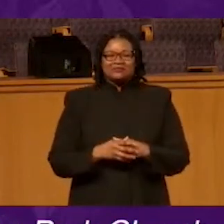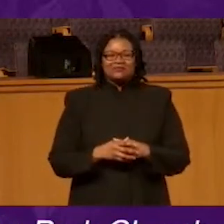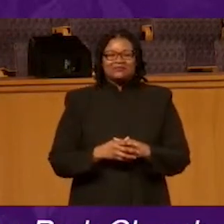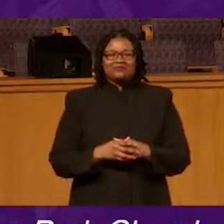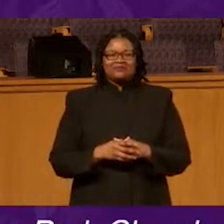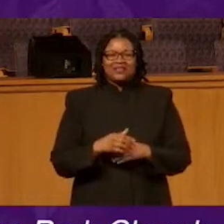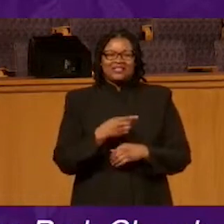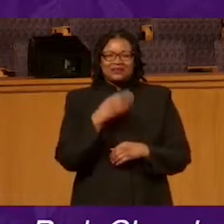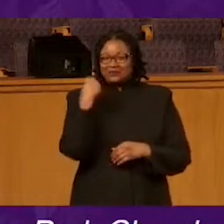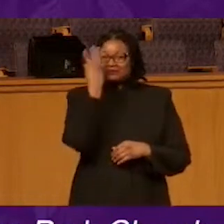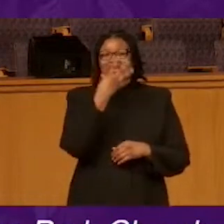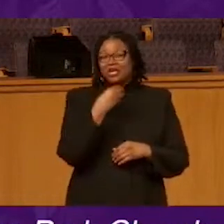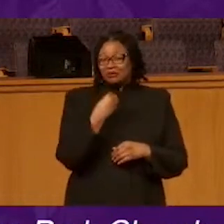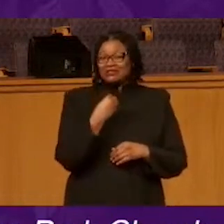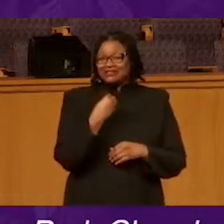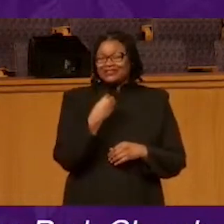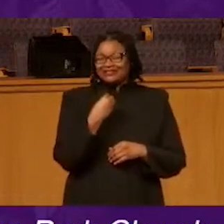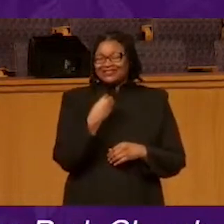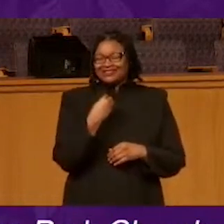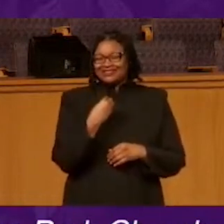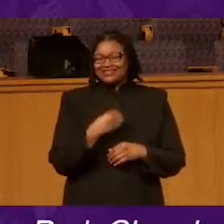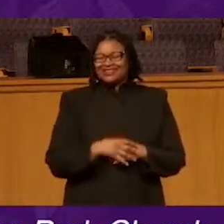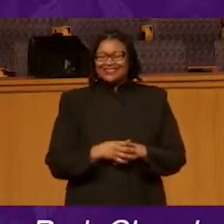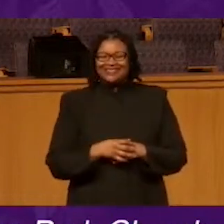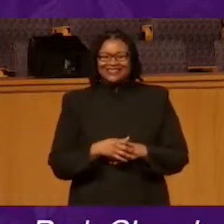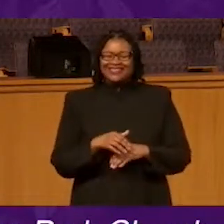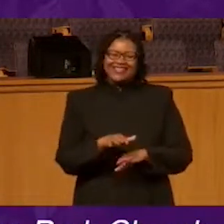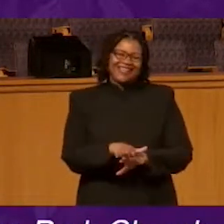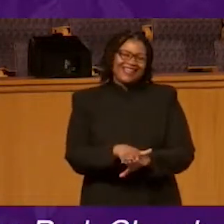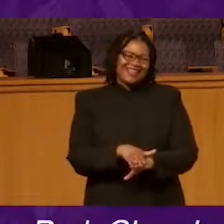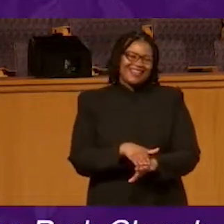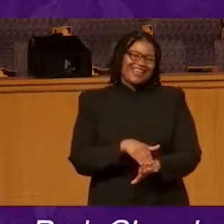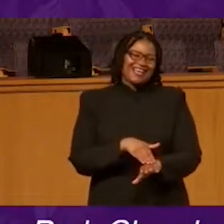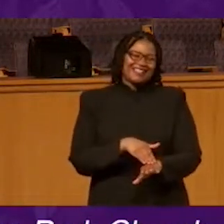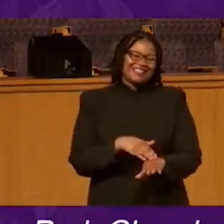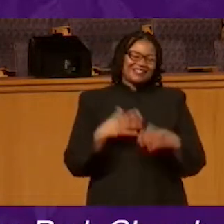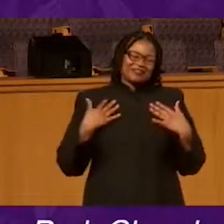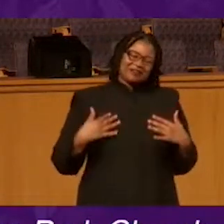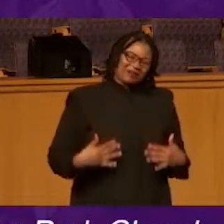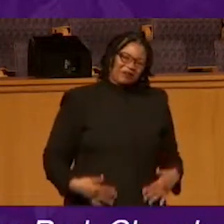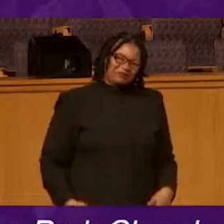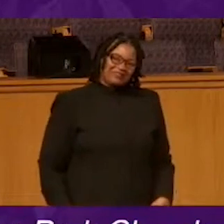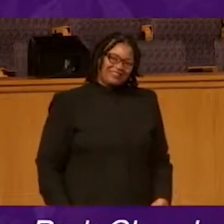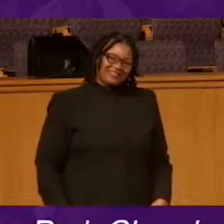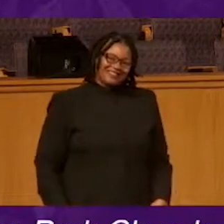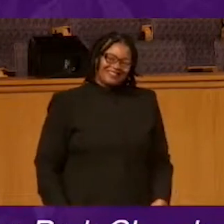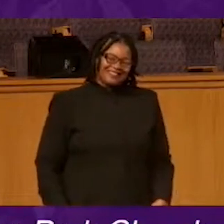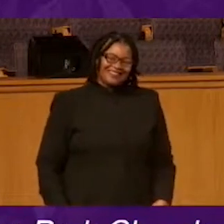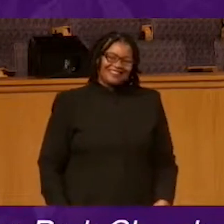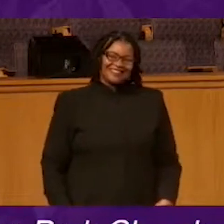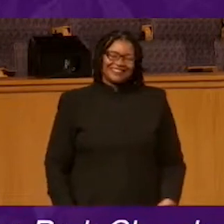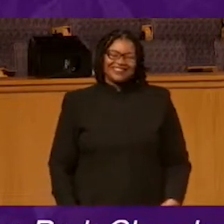she was cute, had a nice little gray and black dress.